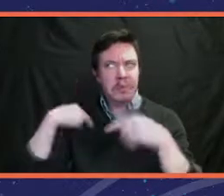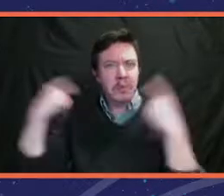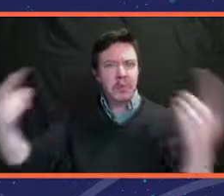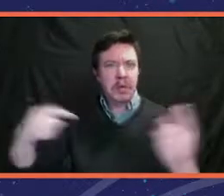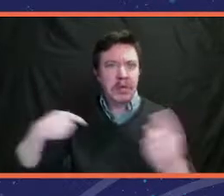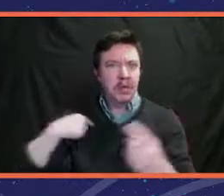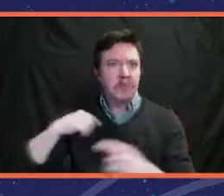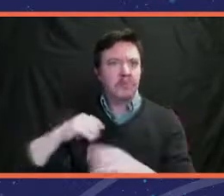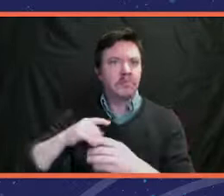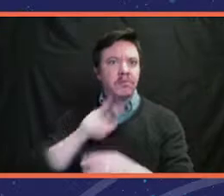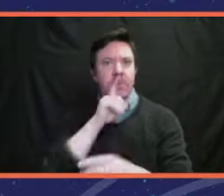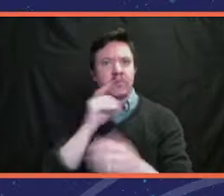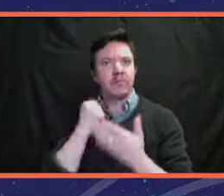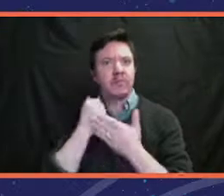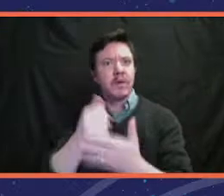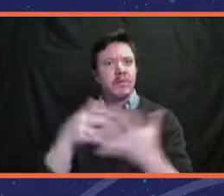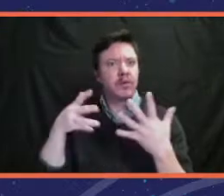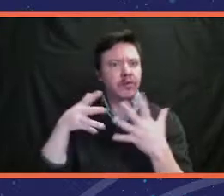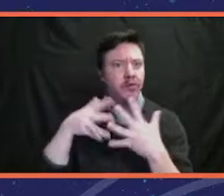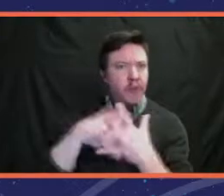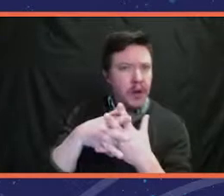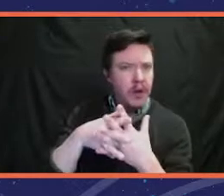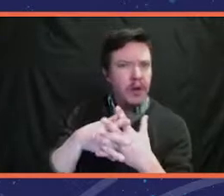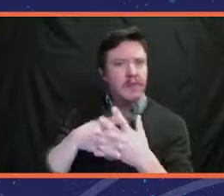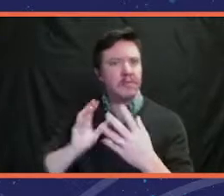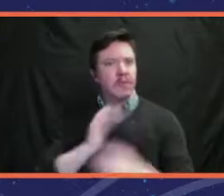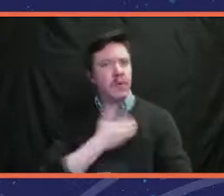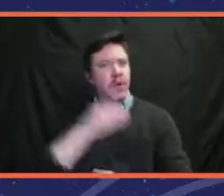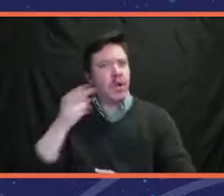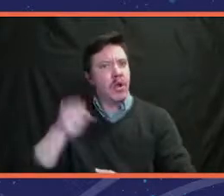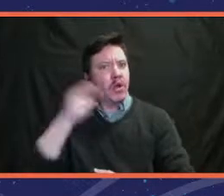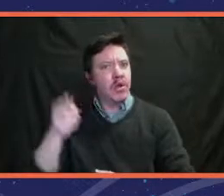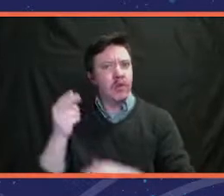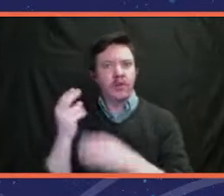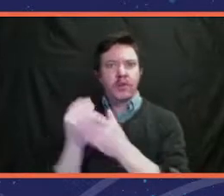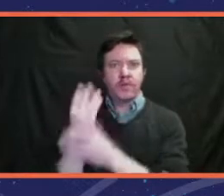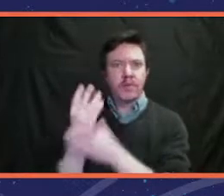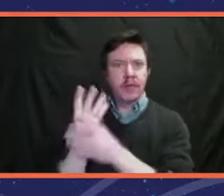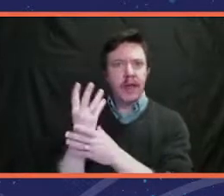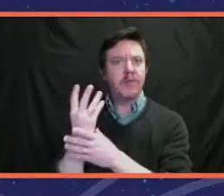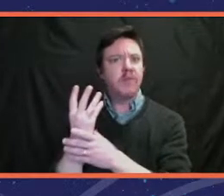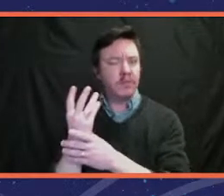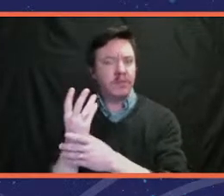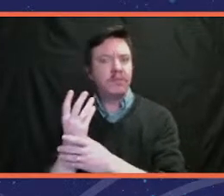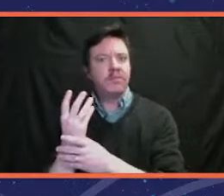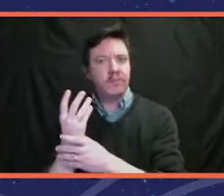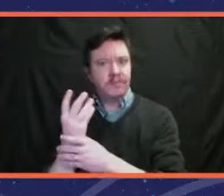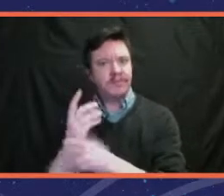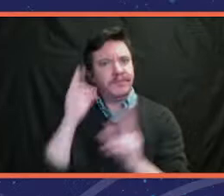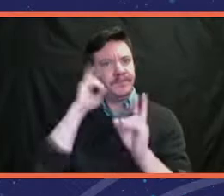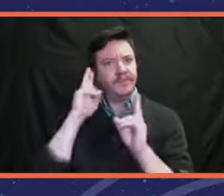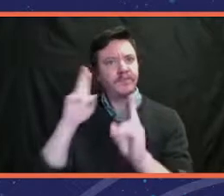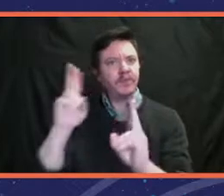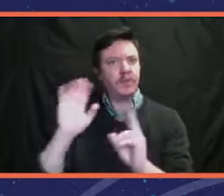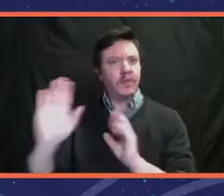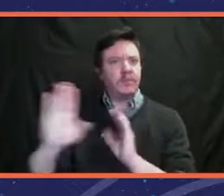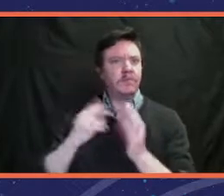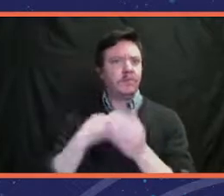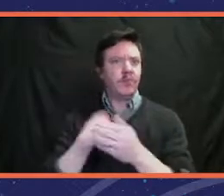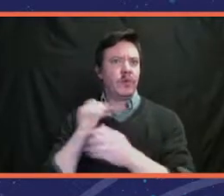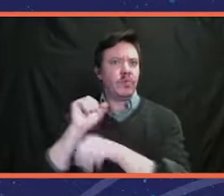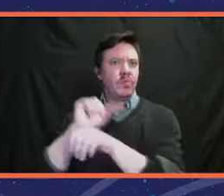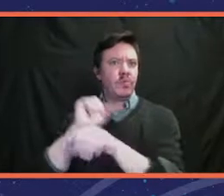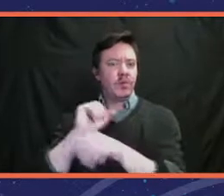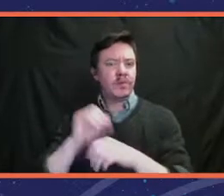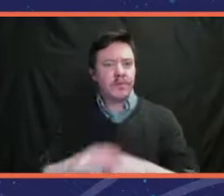us in the histories of the plants, some of which we got to honor in this project, you know,